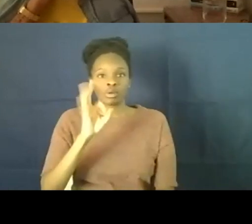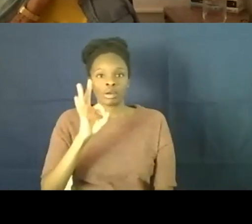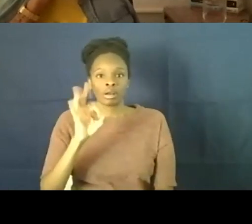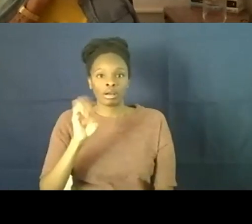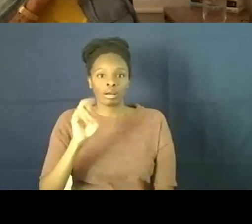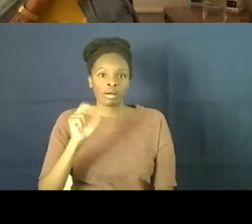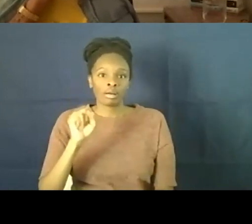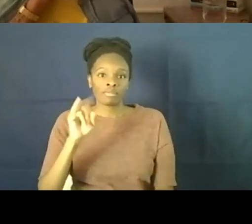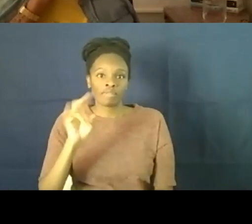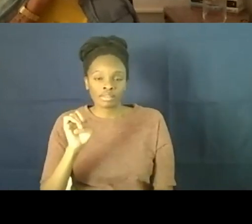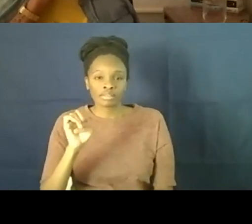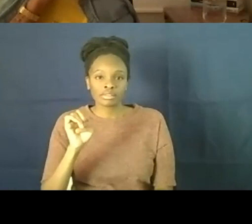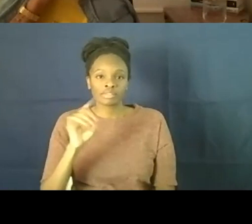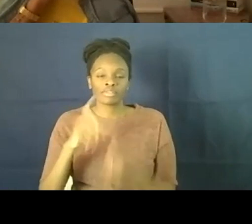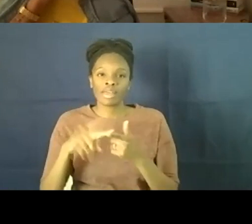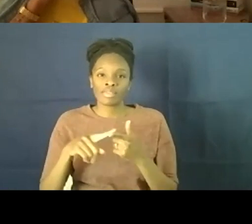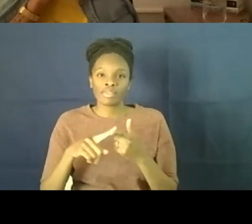of comforting